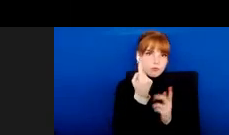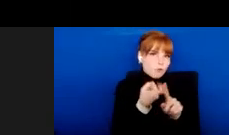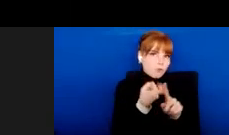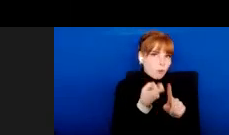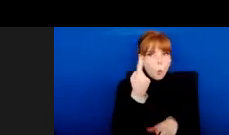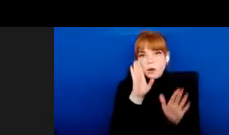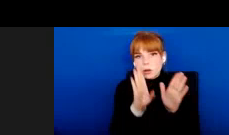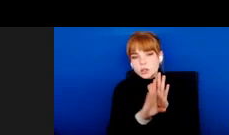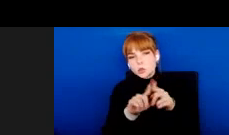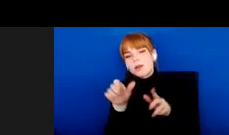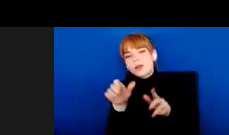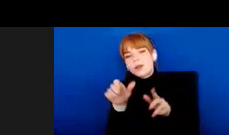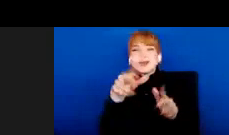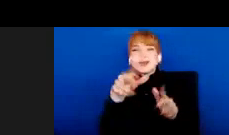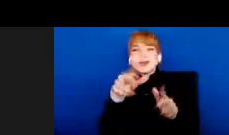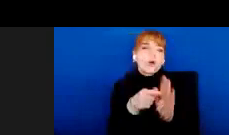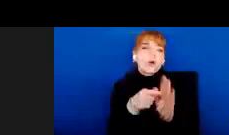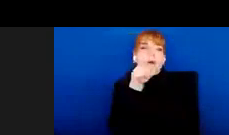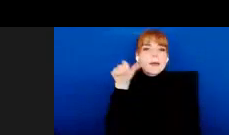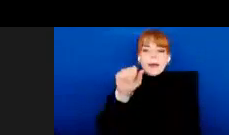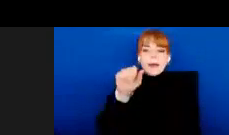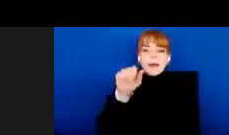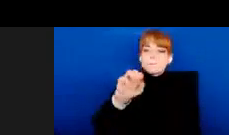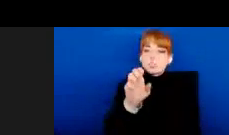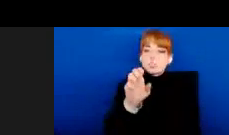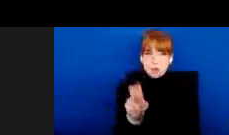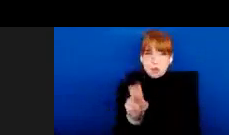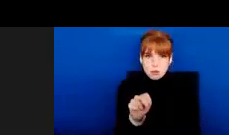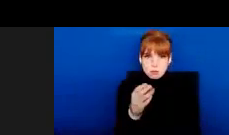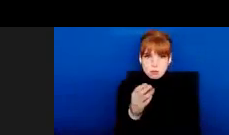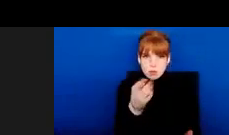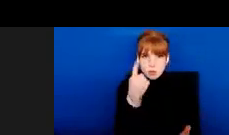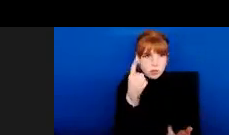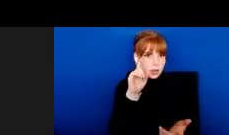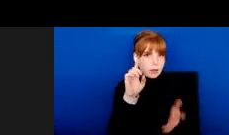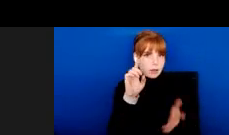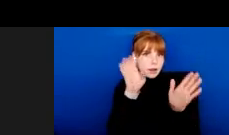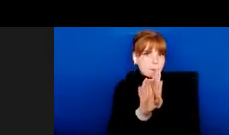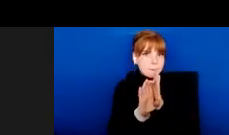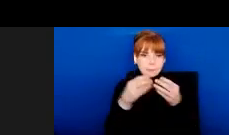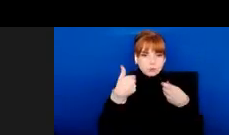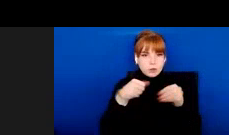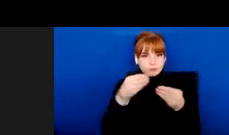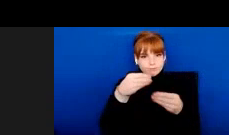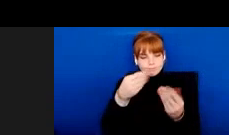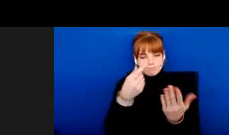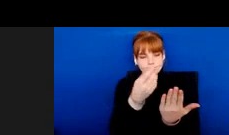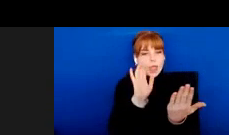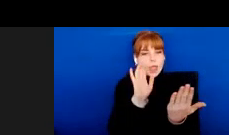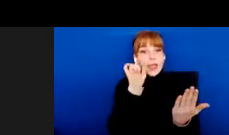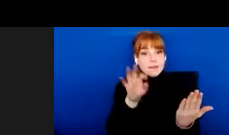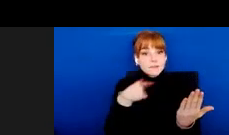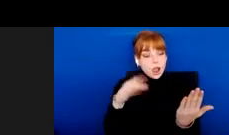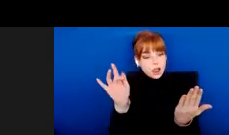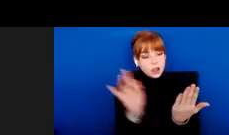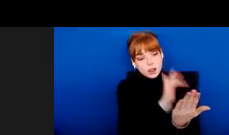on Amazon and there's some related products, if I swipe with my finger on my phone, it will allow me to move through